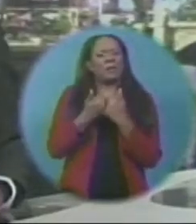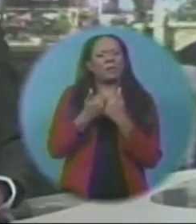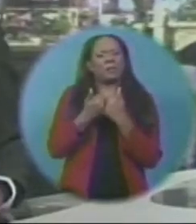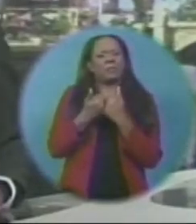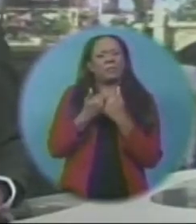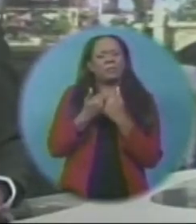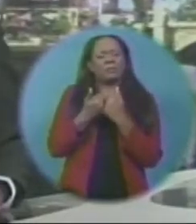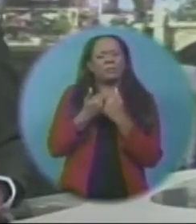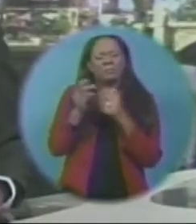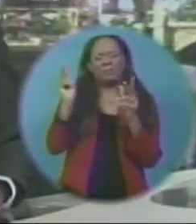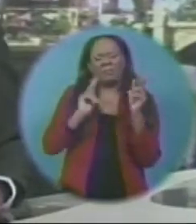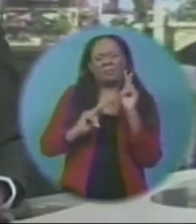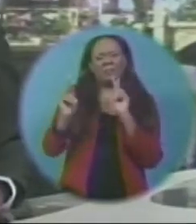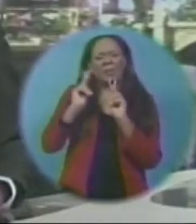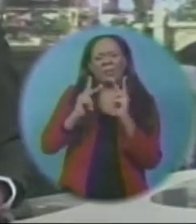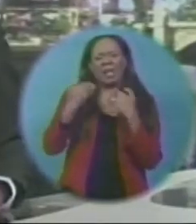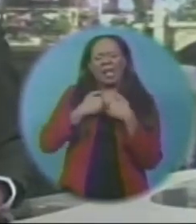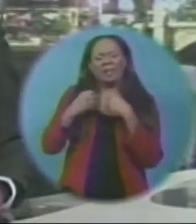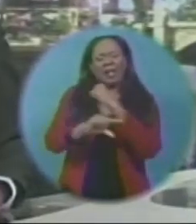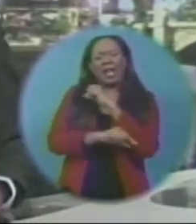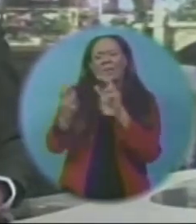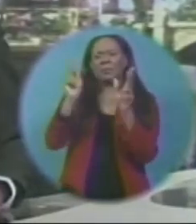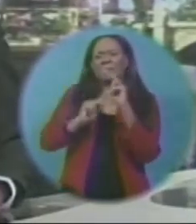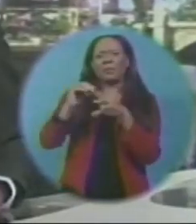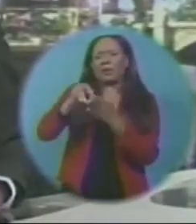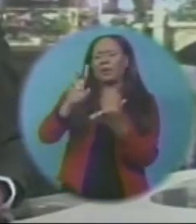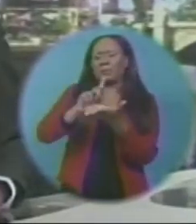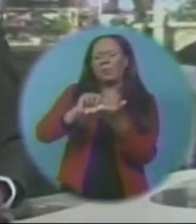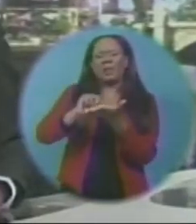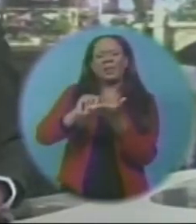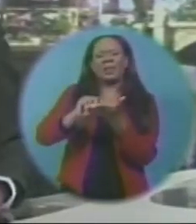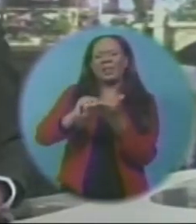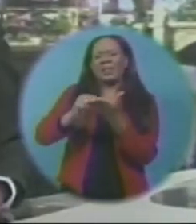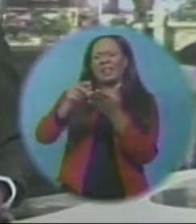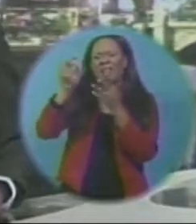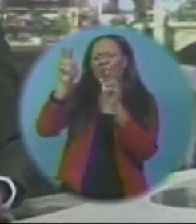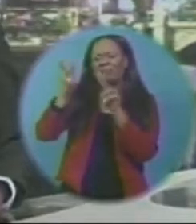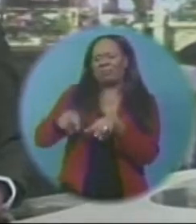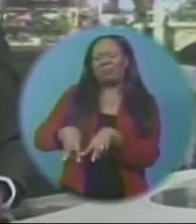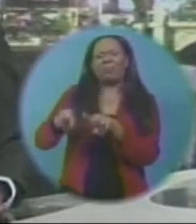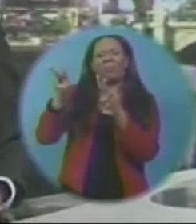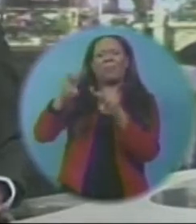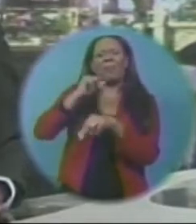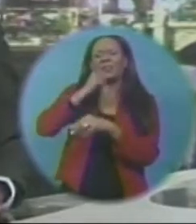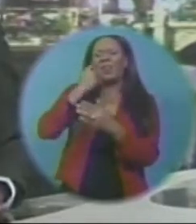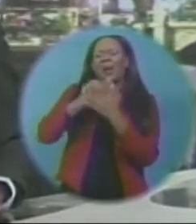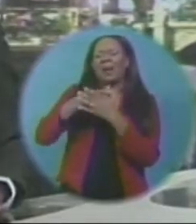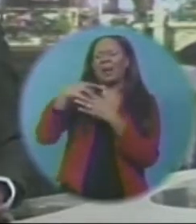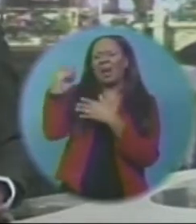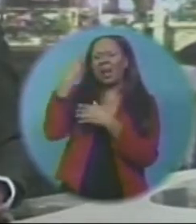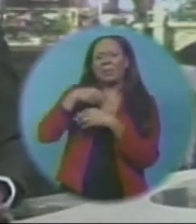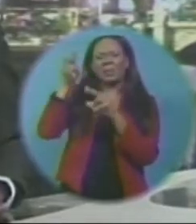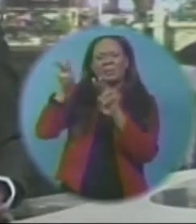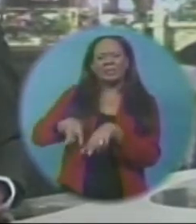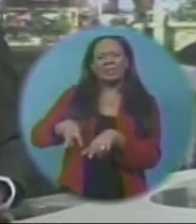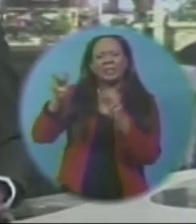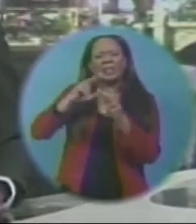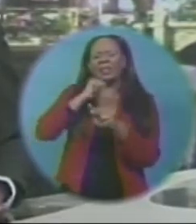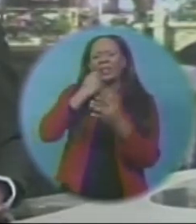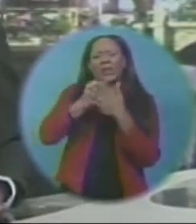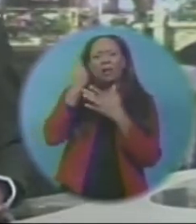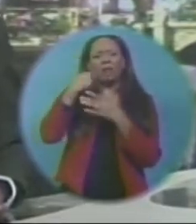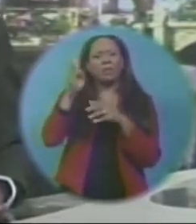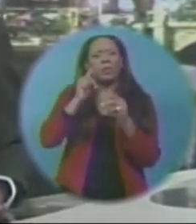are portrayed in the local media. And Foreign Affairs Minister Carol Greenidge says the situation does not help Guyana's efforts to attract foreign businesses